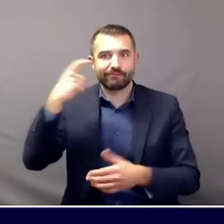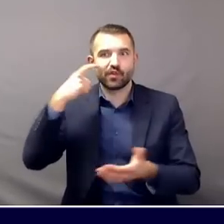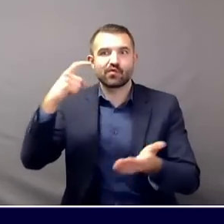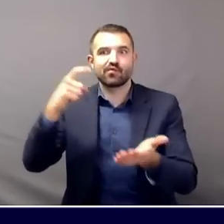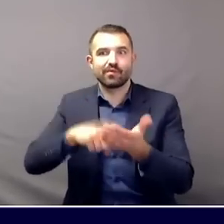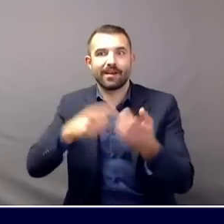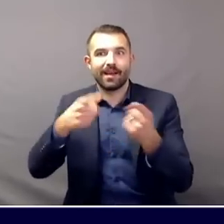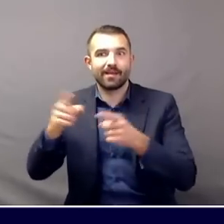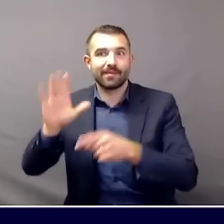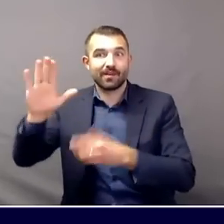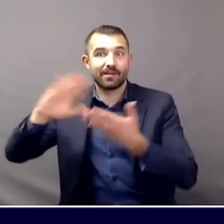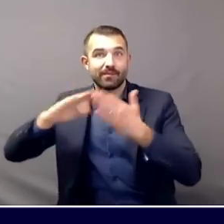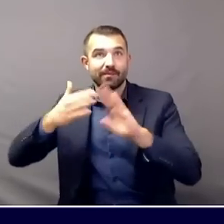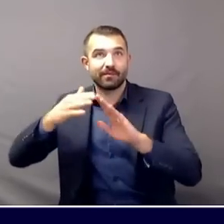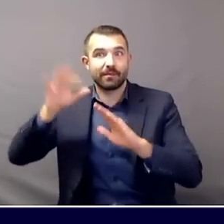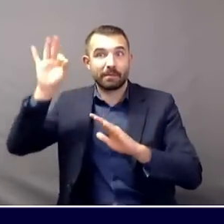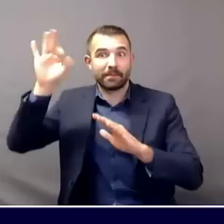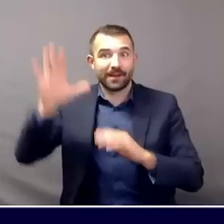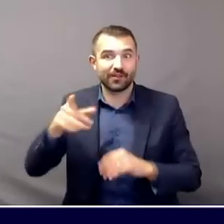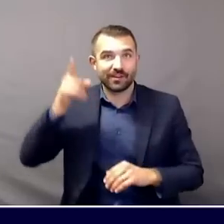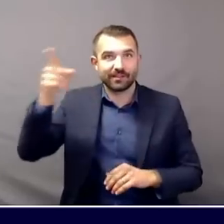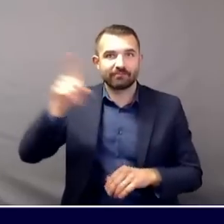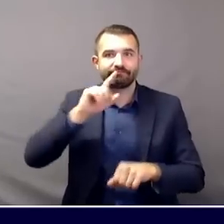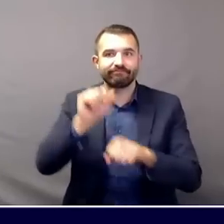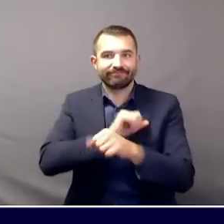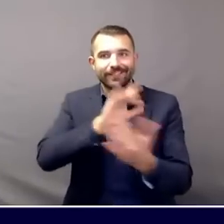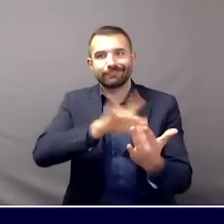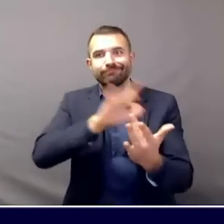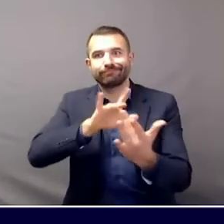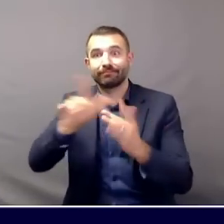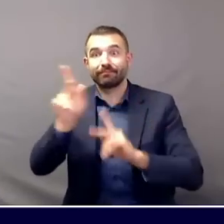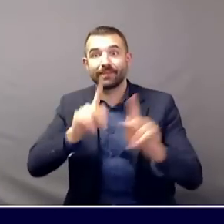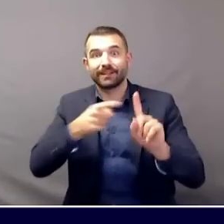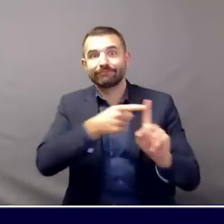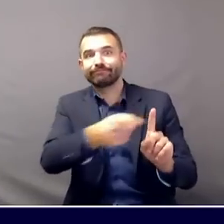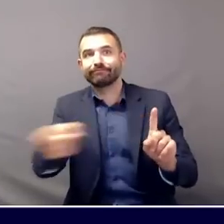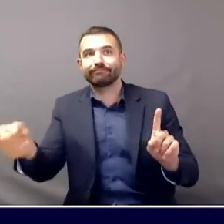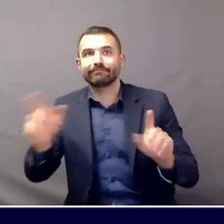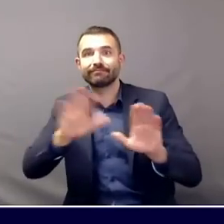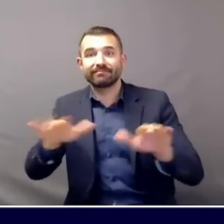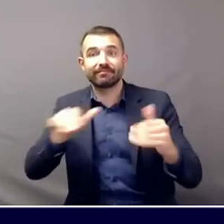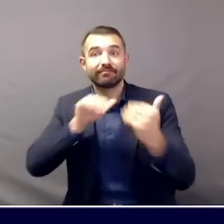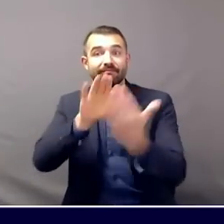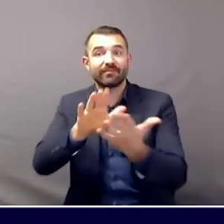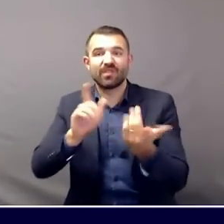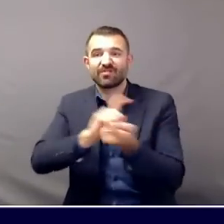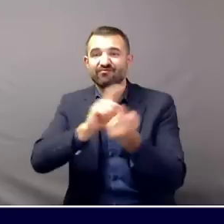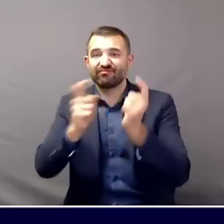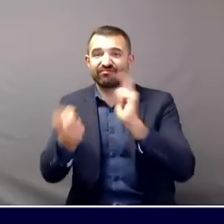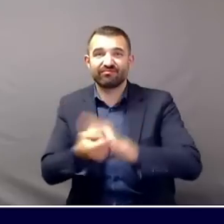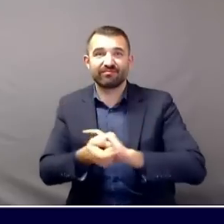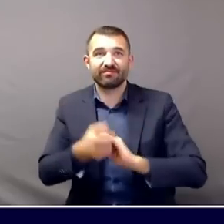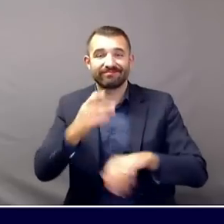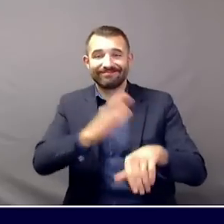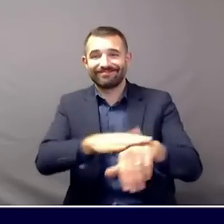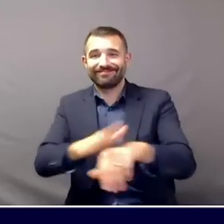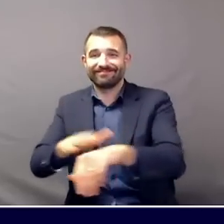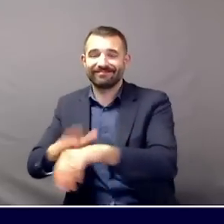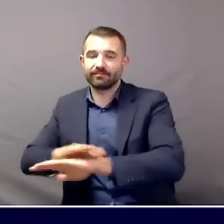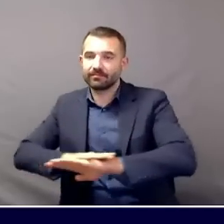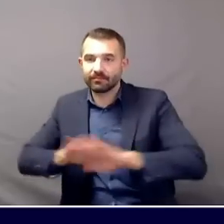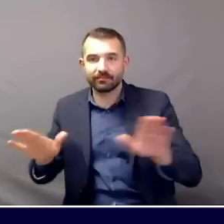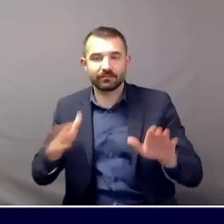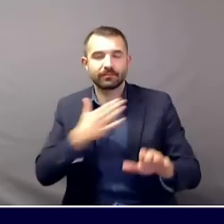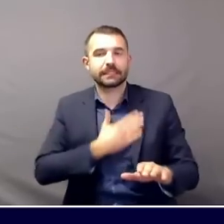is taking steps and messaging appropriately, I think, to his parishioners about taking precautions. And to those who believe